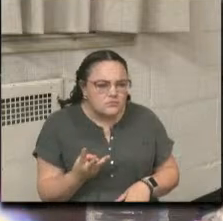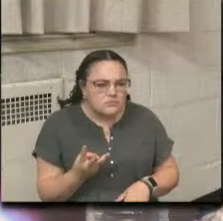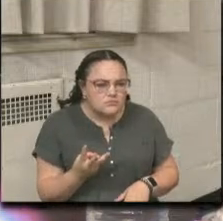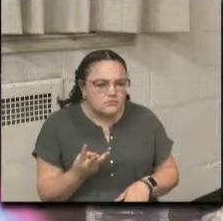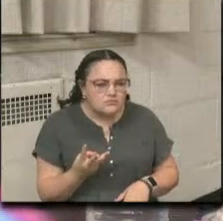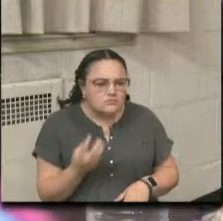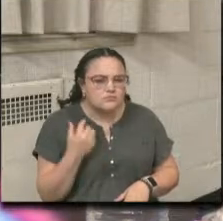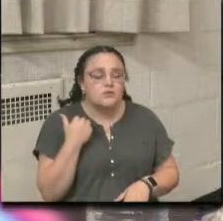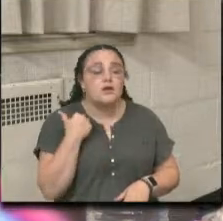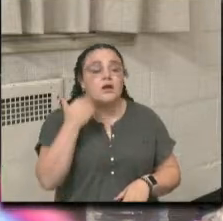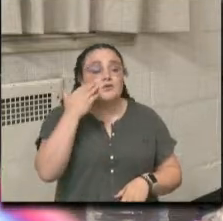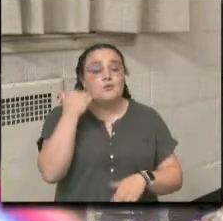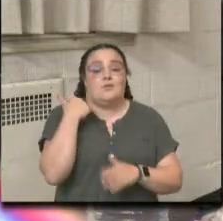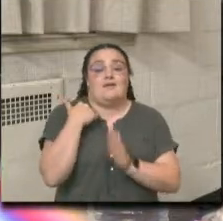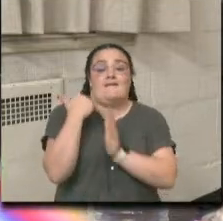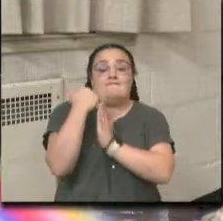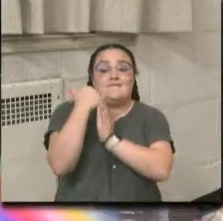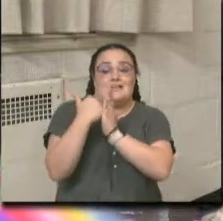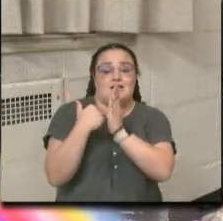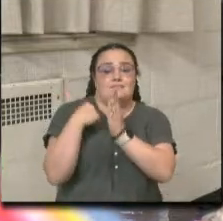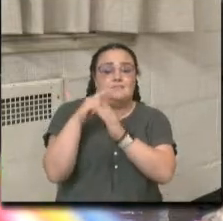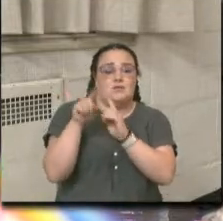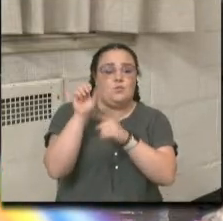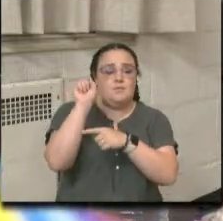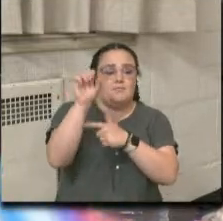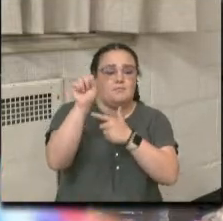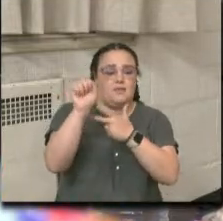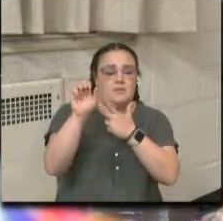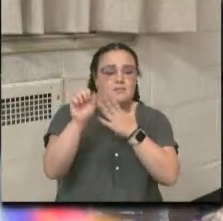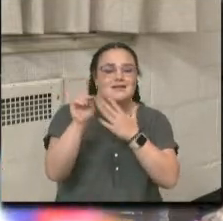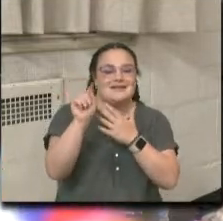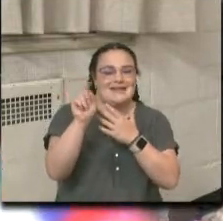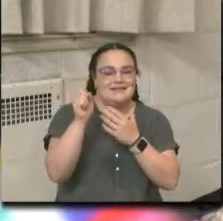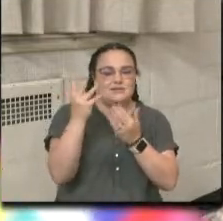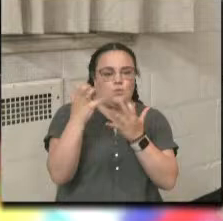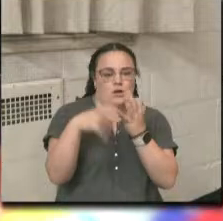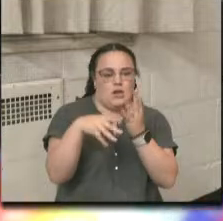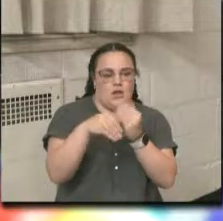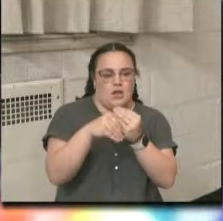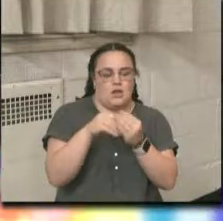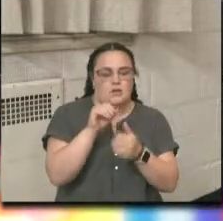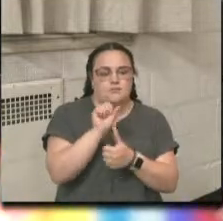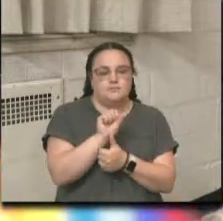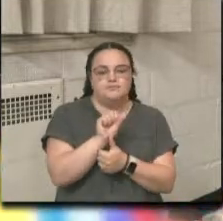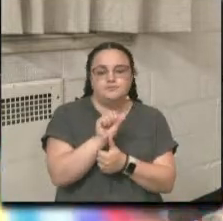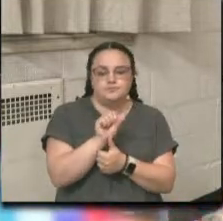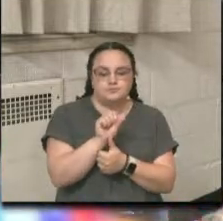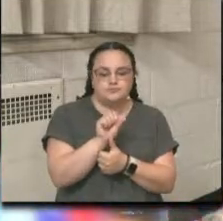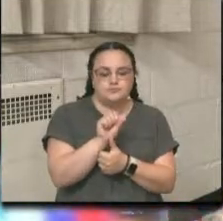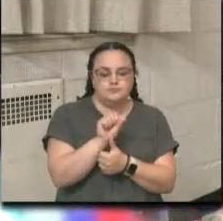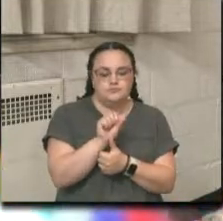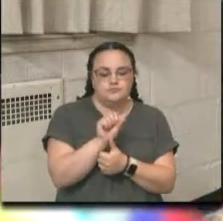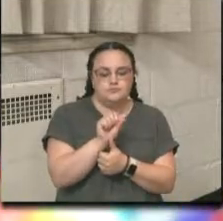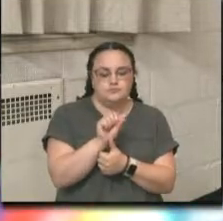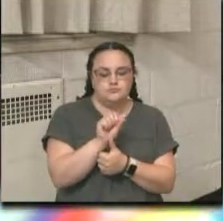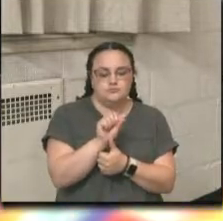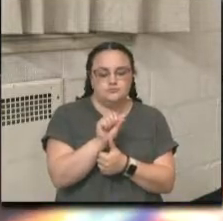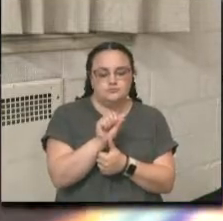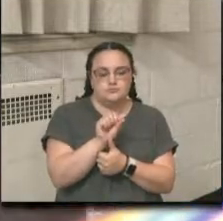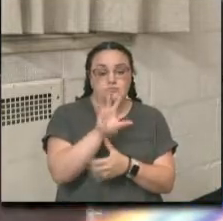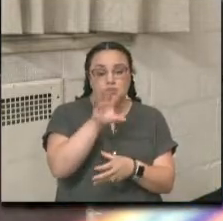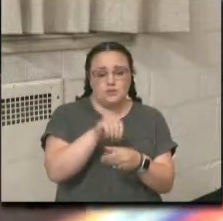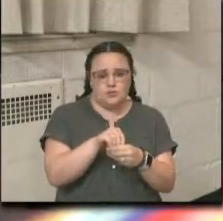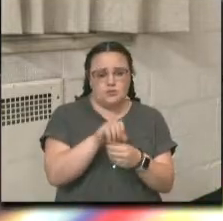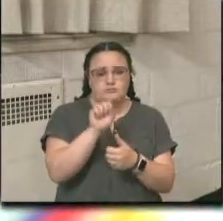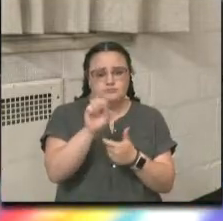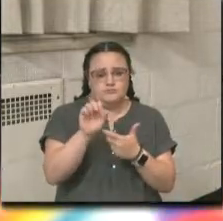to create that list. But for the record, I'll read those dates into the record if you'll allow me. All right, so the motion is to include the